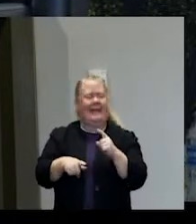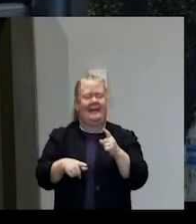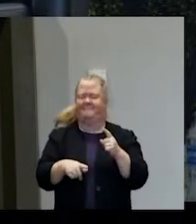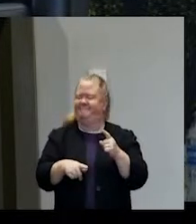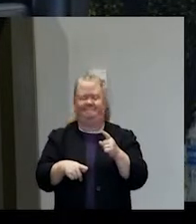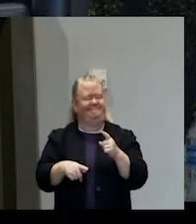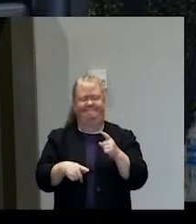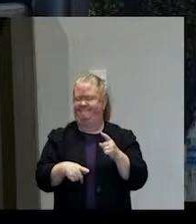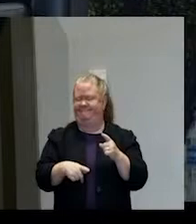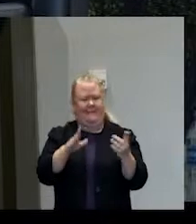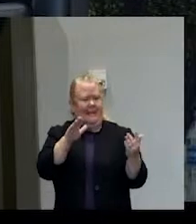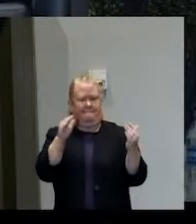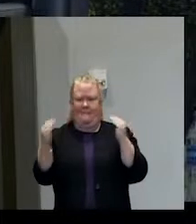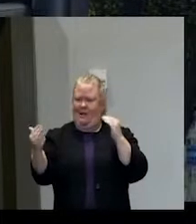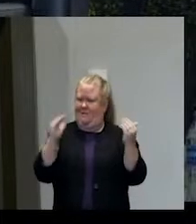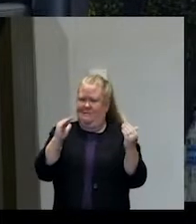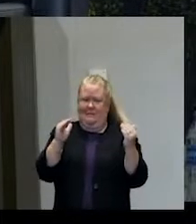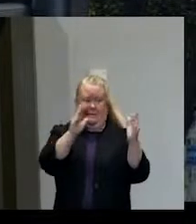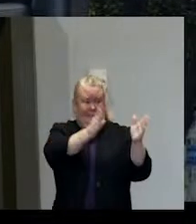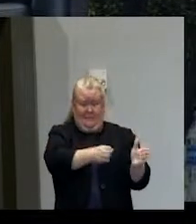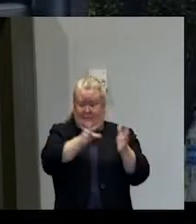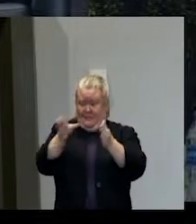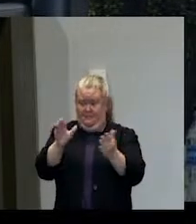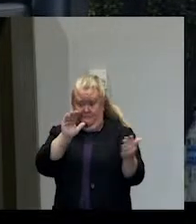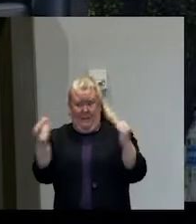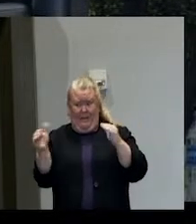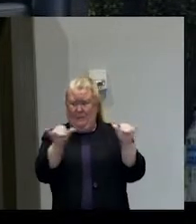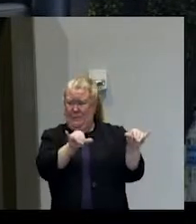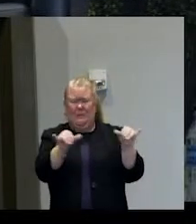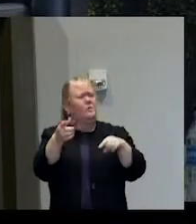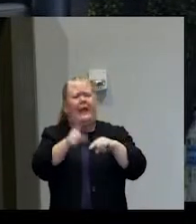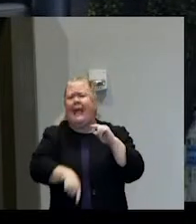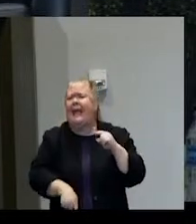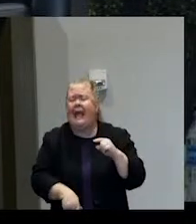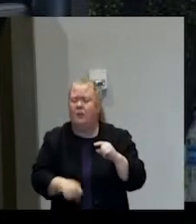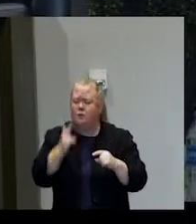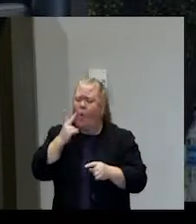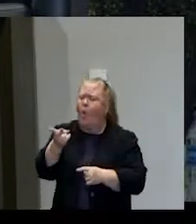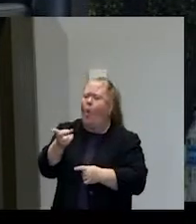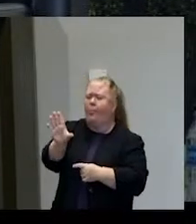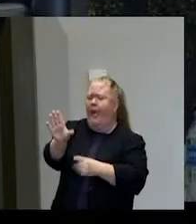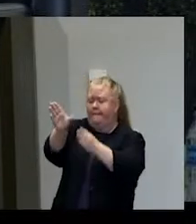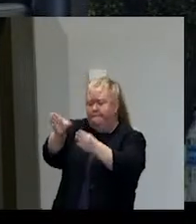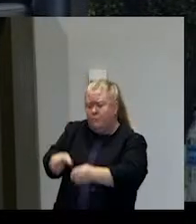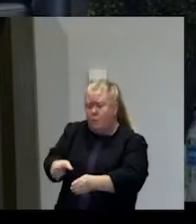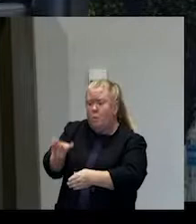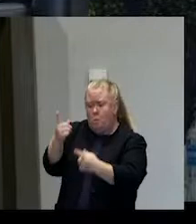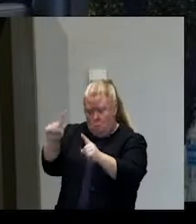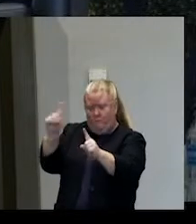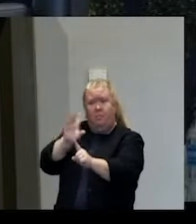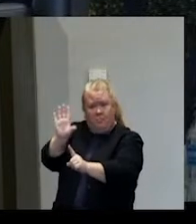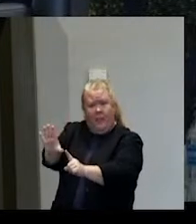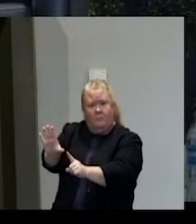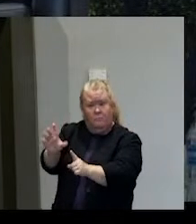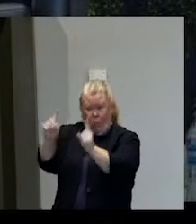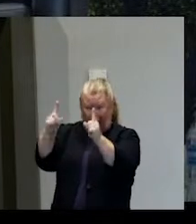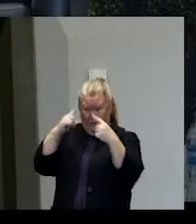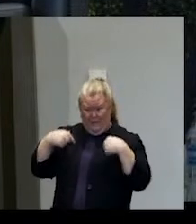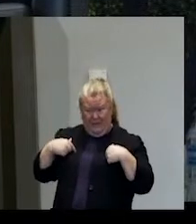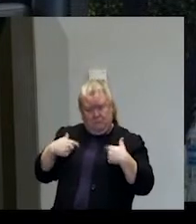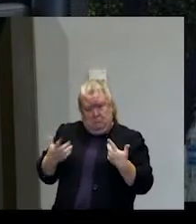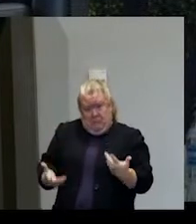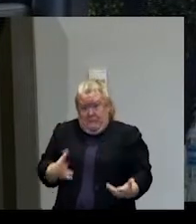that comparison. I think like you could look at people and say like, oh look, that worked for them, but what worked for me might not